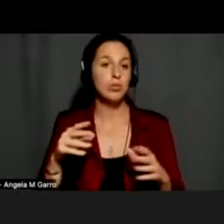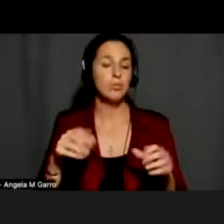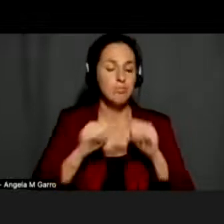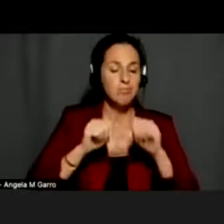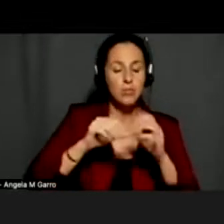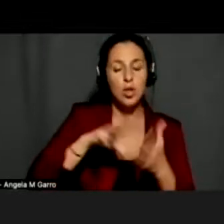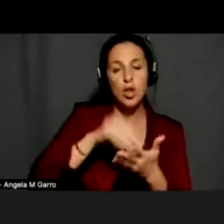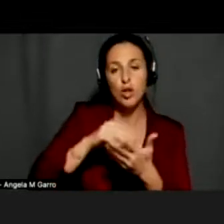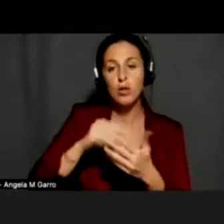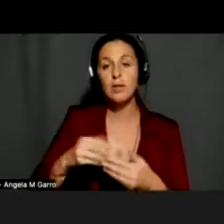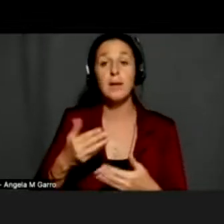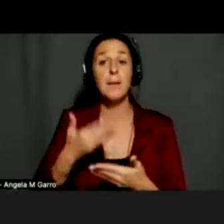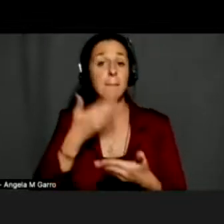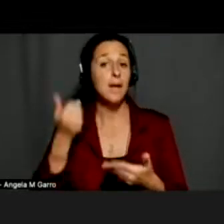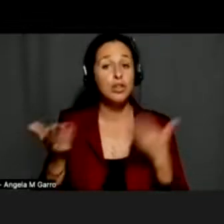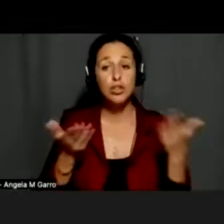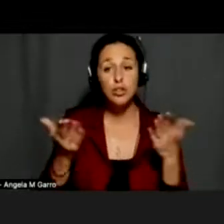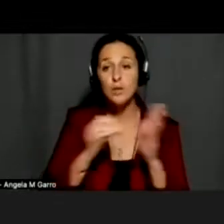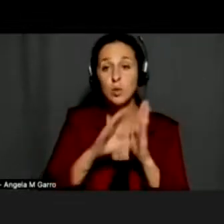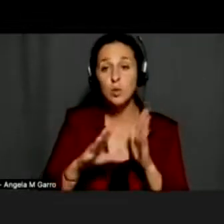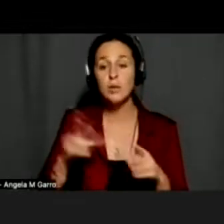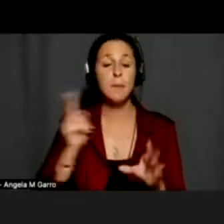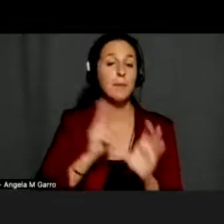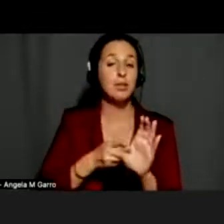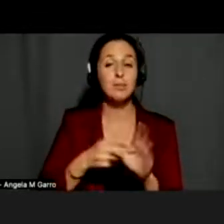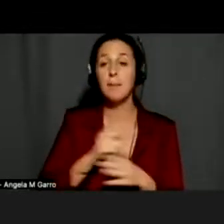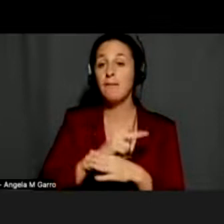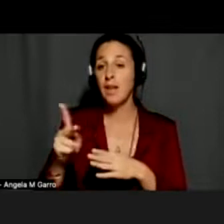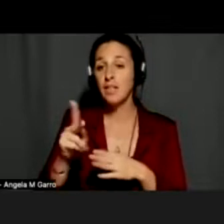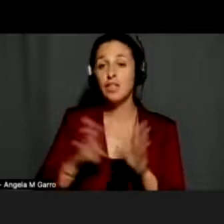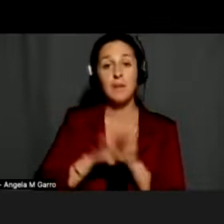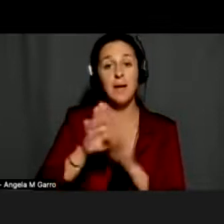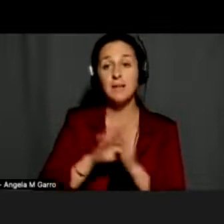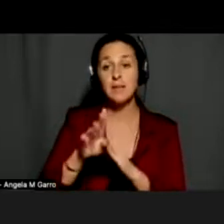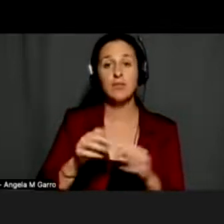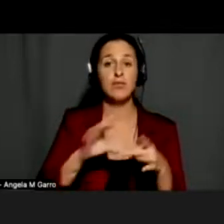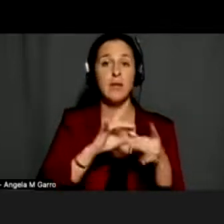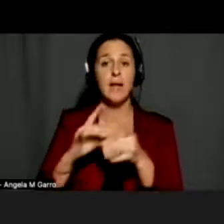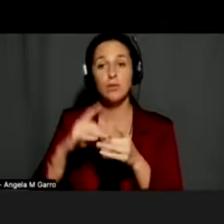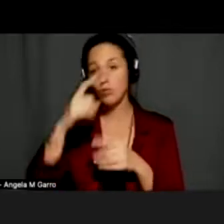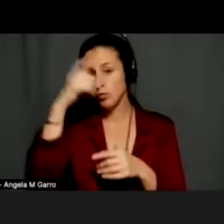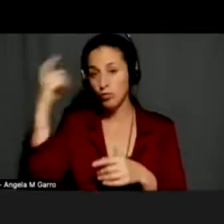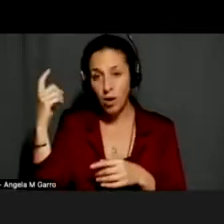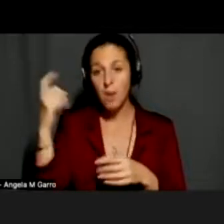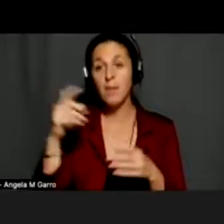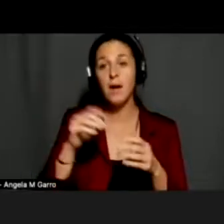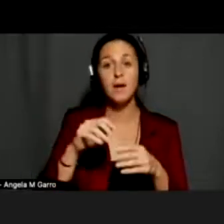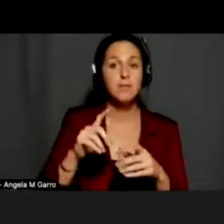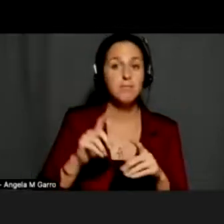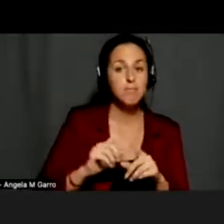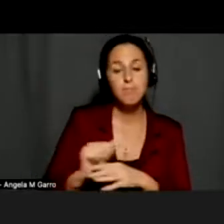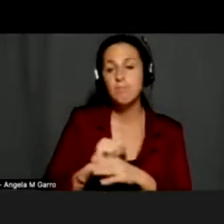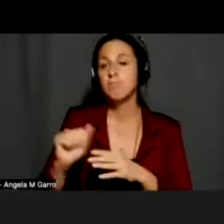students by participating in professional development related to trauma-informed practices, cultural